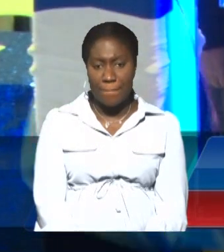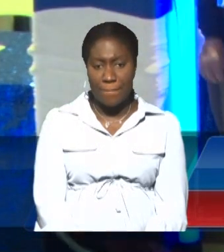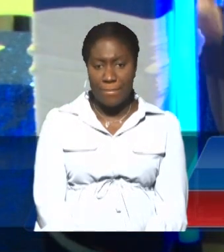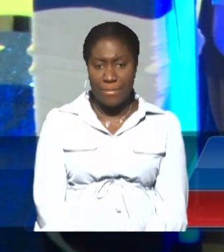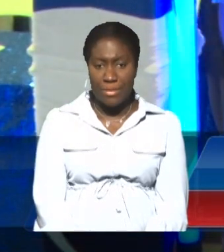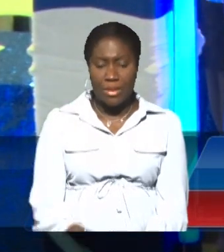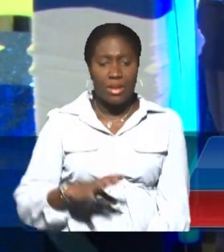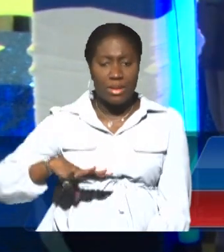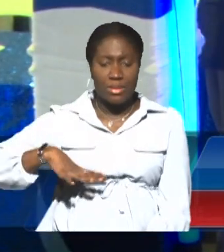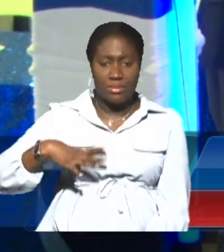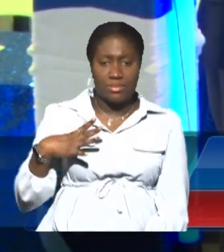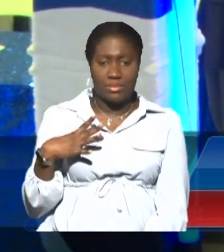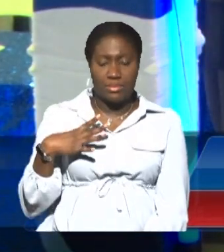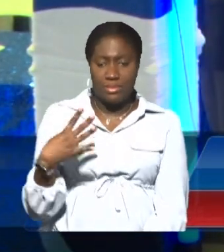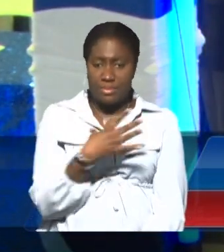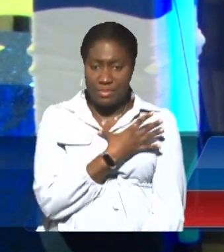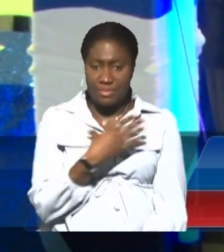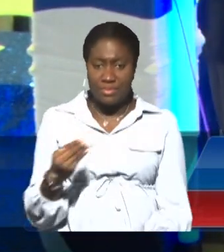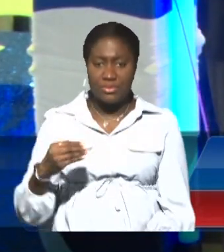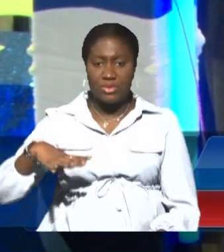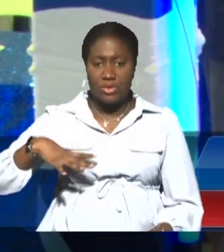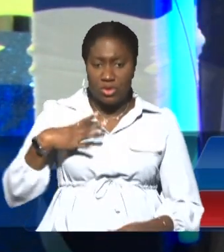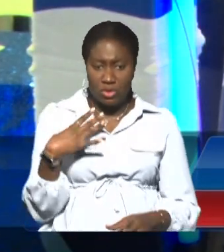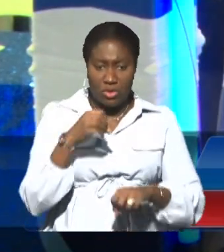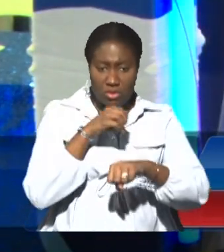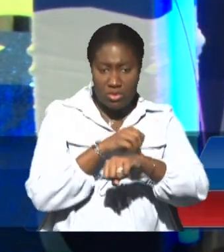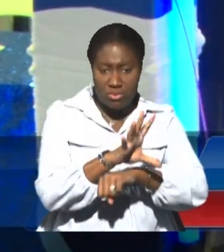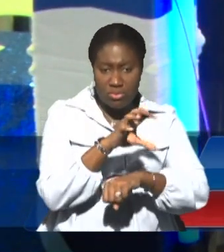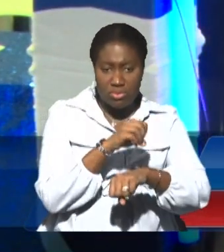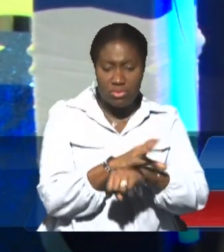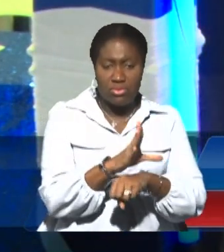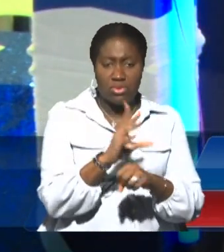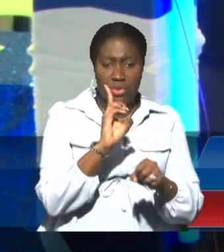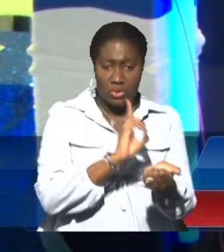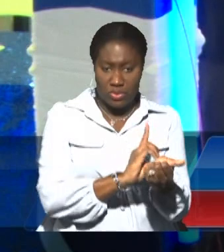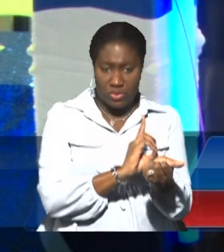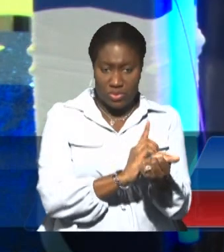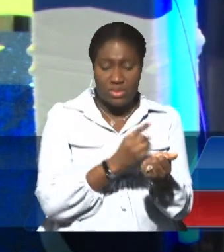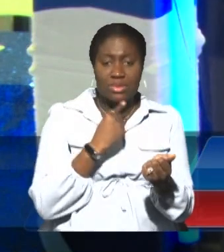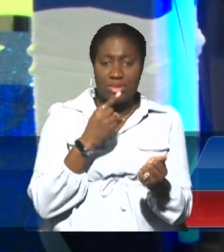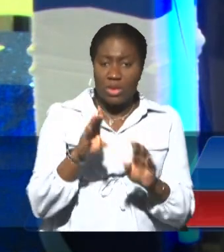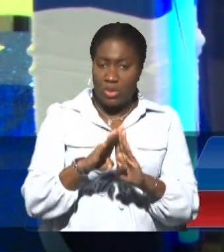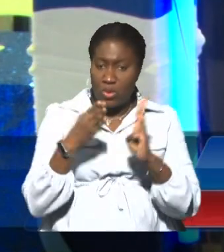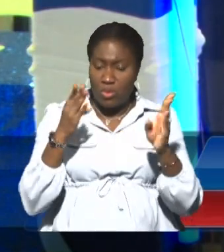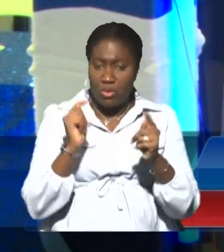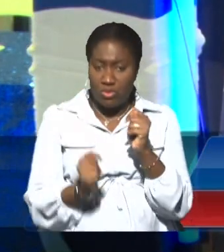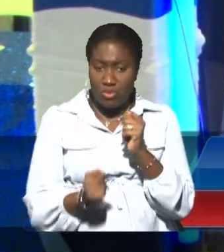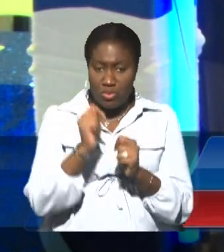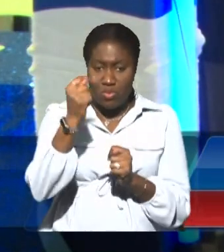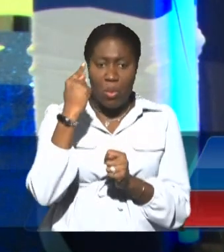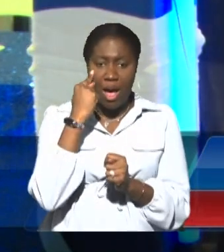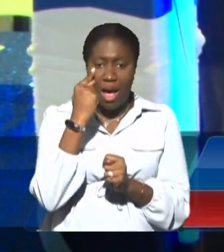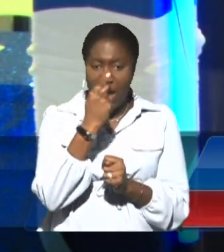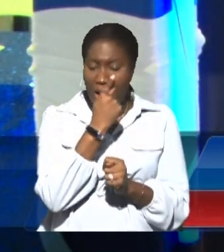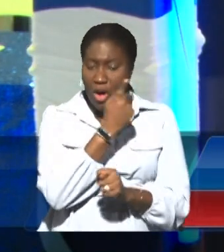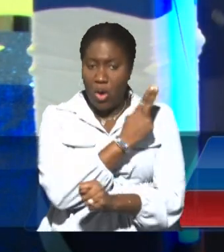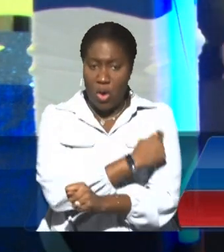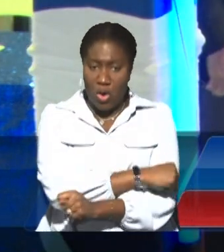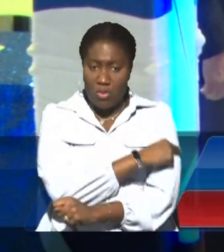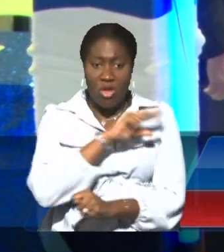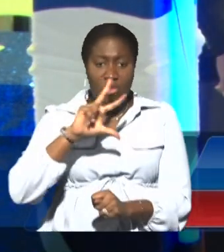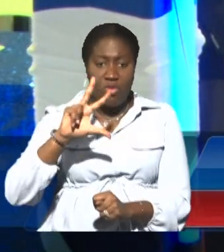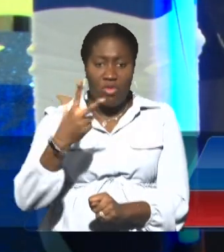Chief Executive Officer and Chief Consultant Ophthalmologist Dr. Ronnie Bola said the opening of the Trinidad Eye Hospital's third optical